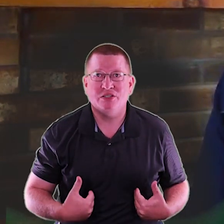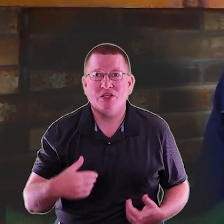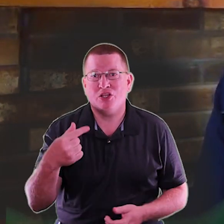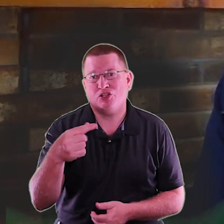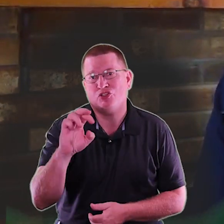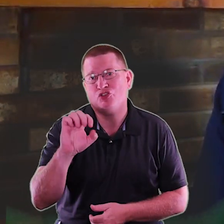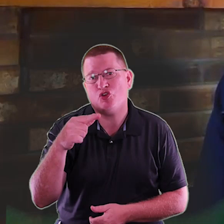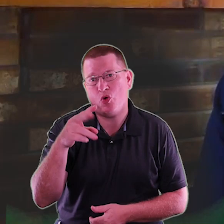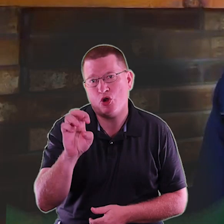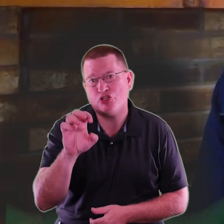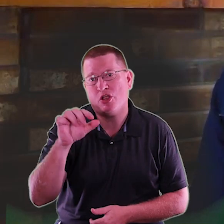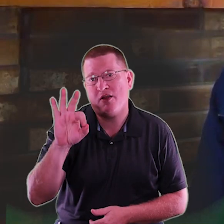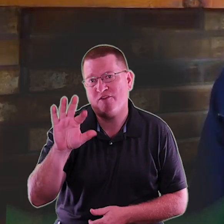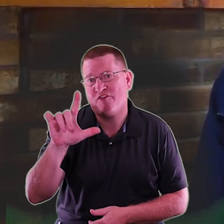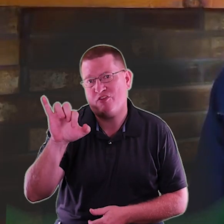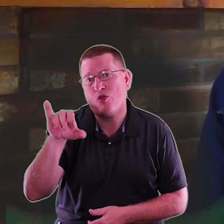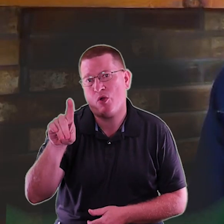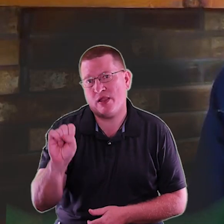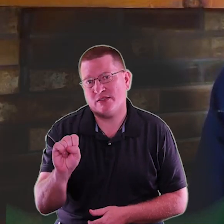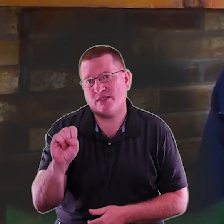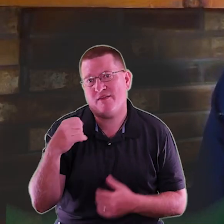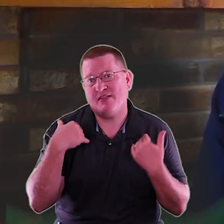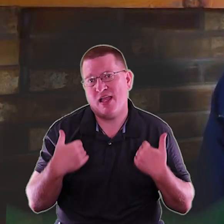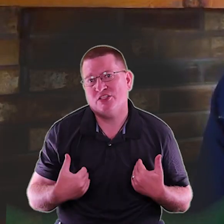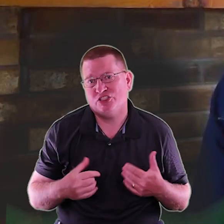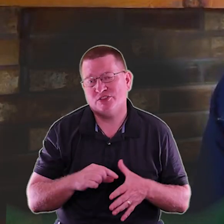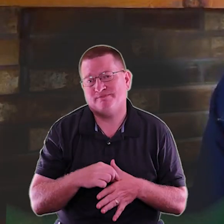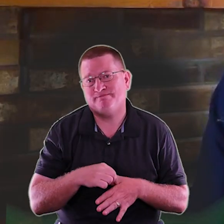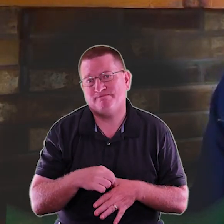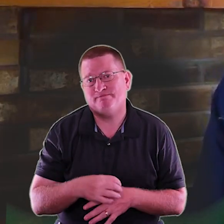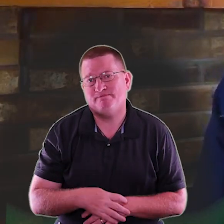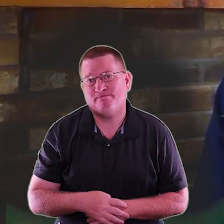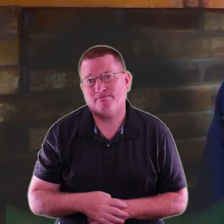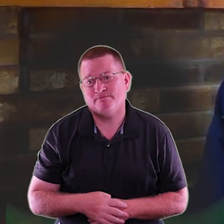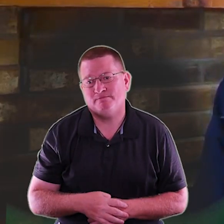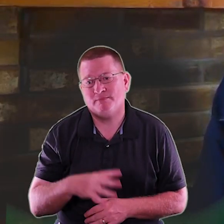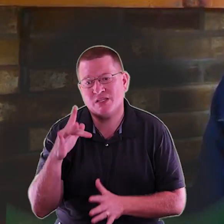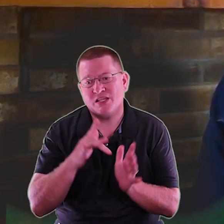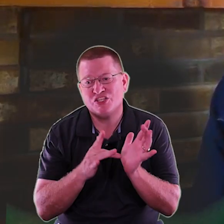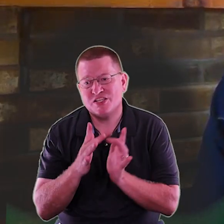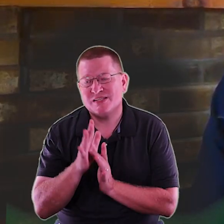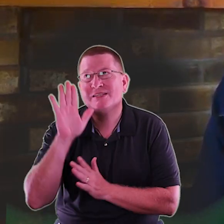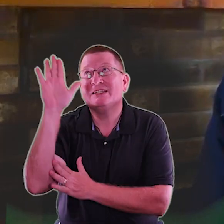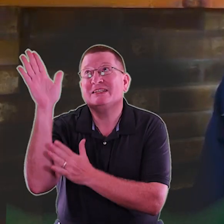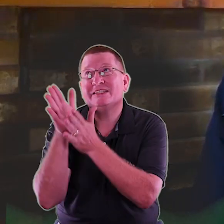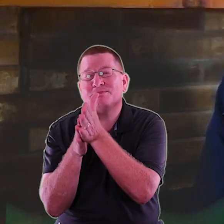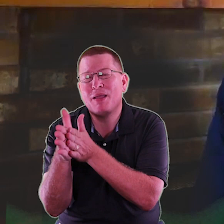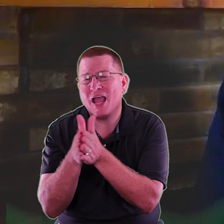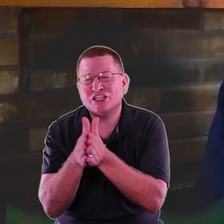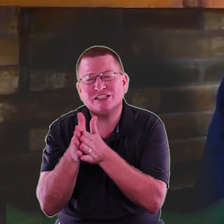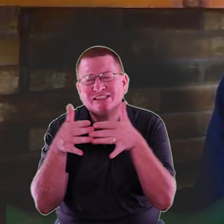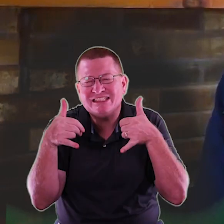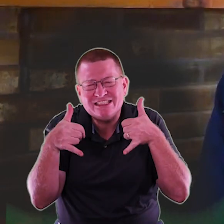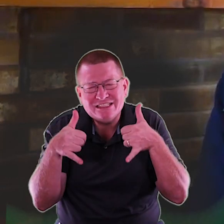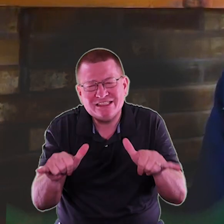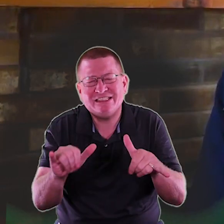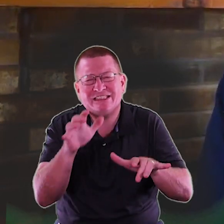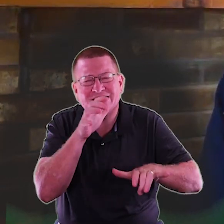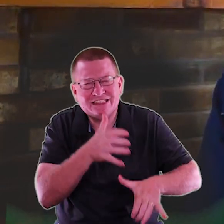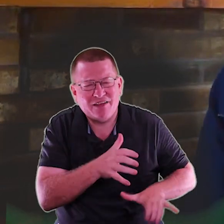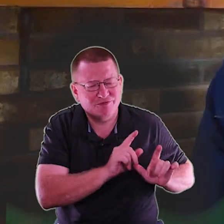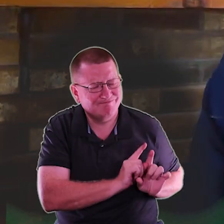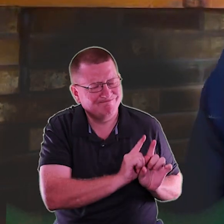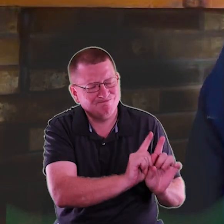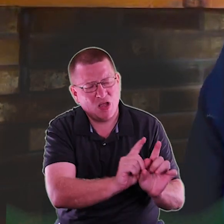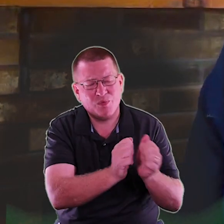George Floyd's flesh. Jesus in his passion still suffers with those who suffer.